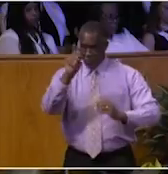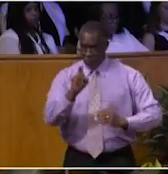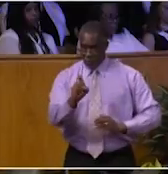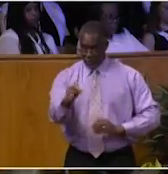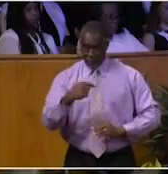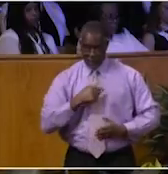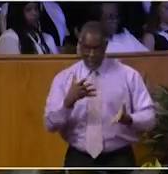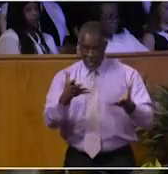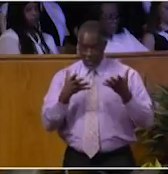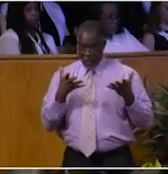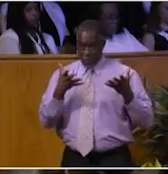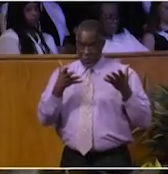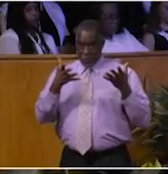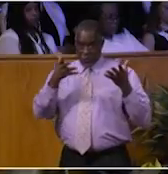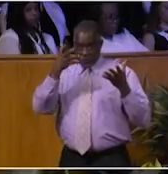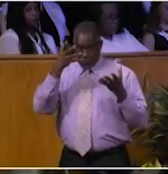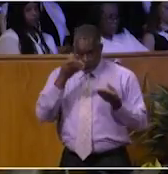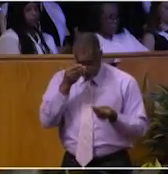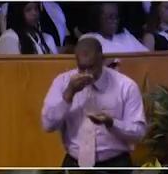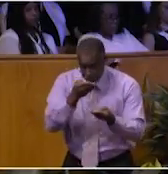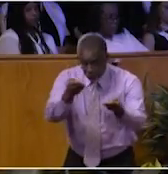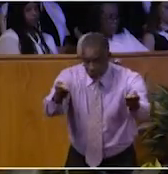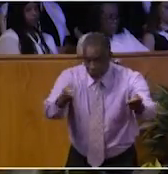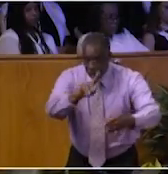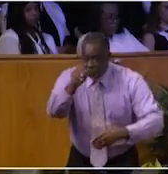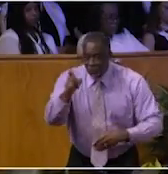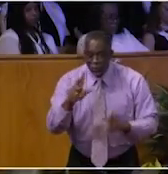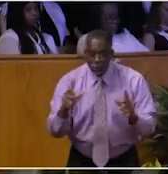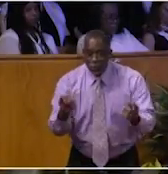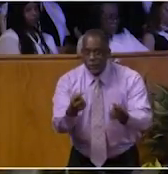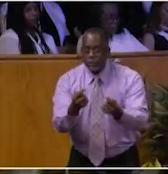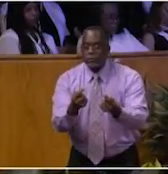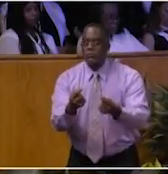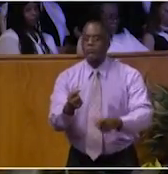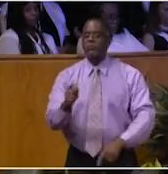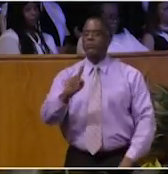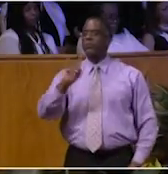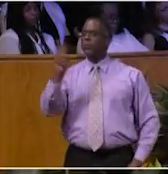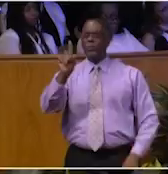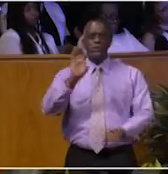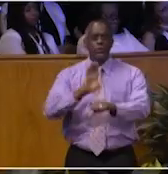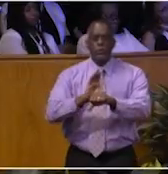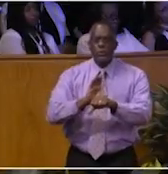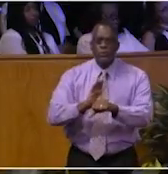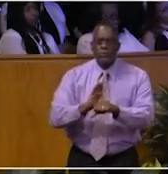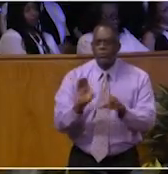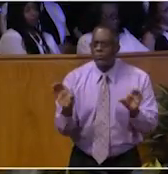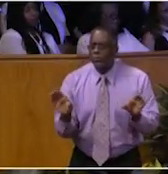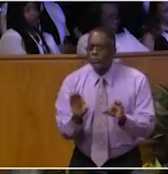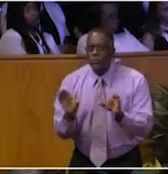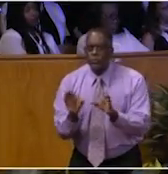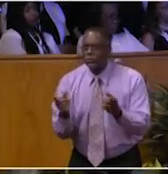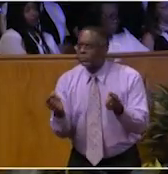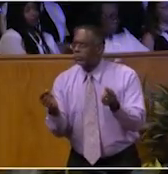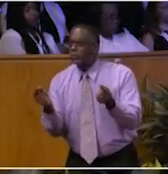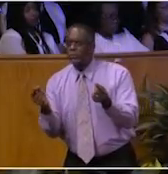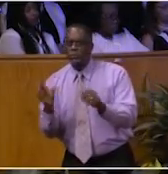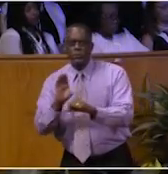right squarely in front of you is, where is the church? Where is the